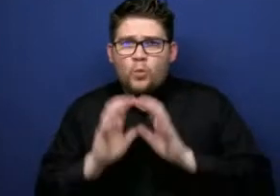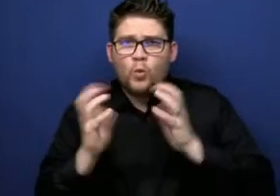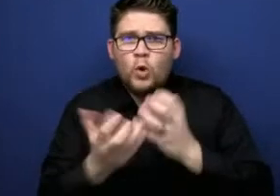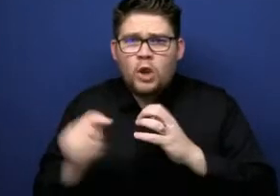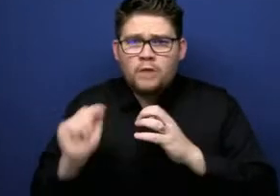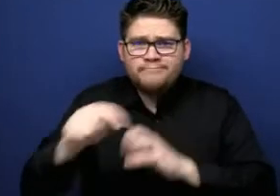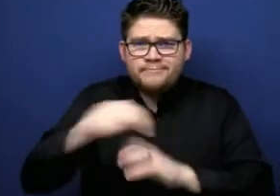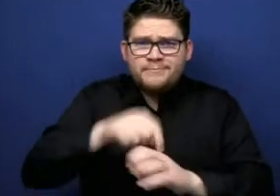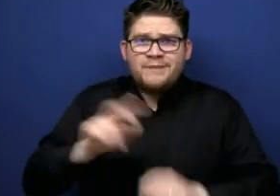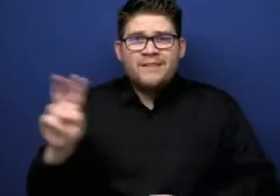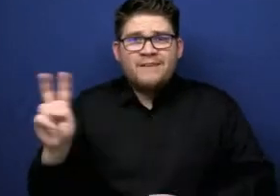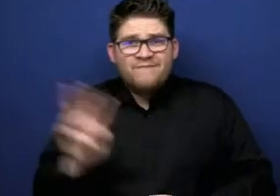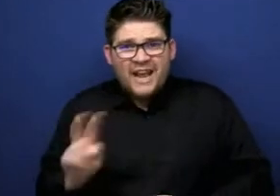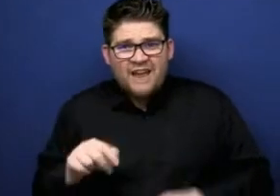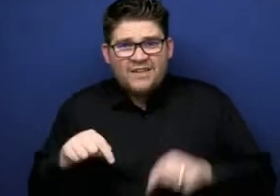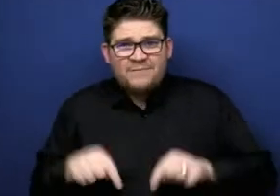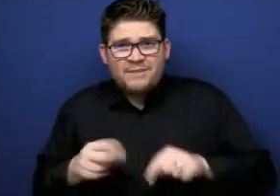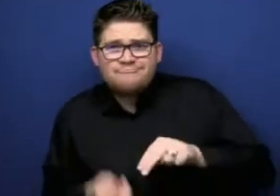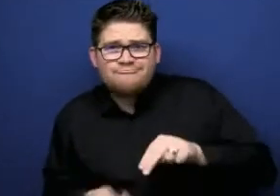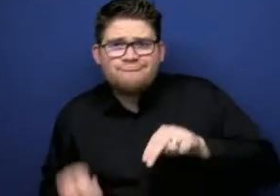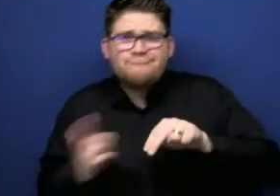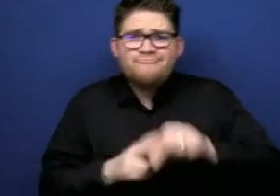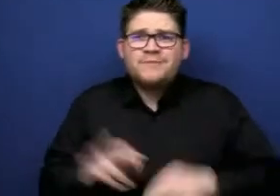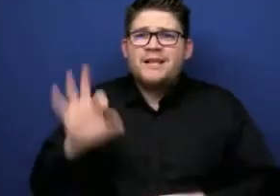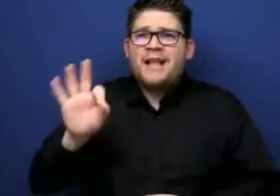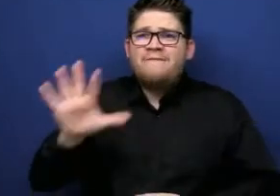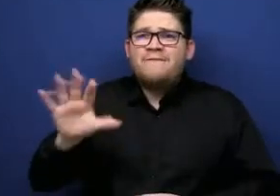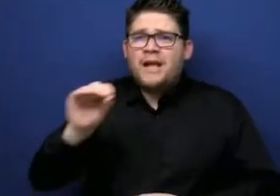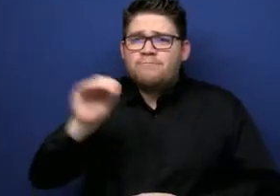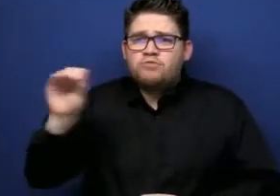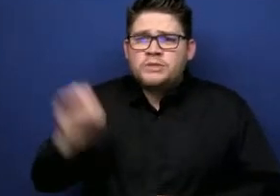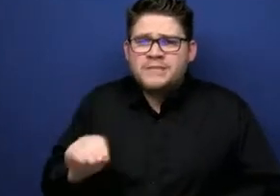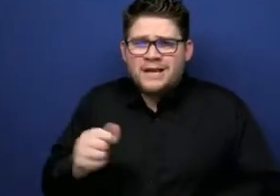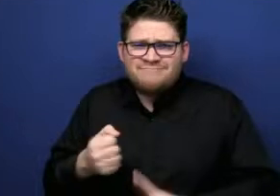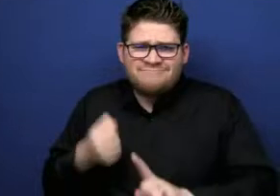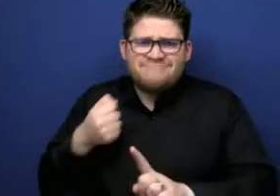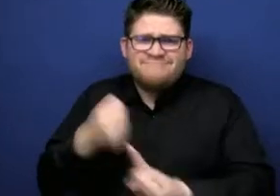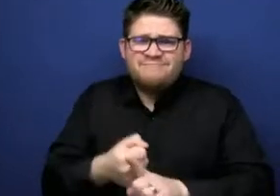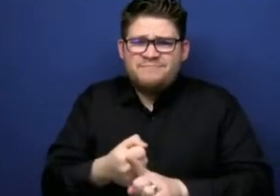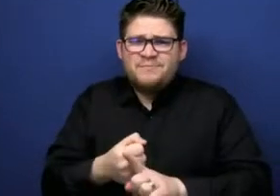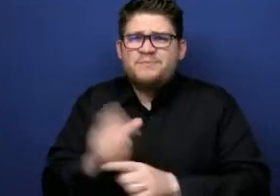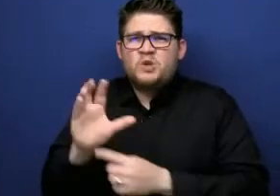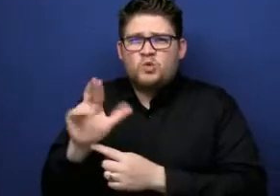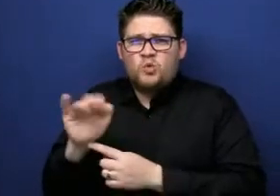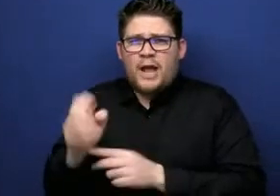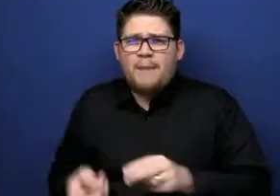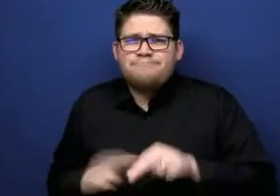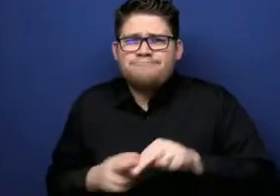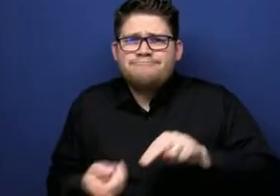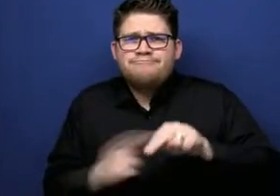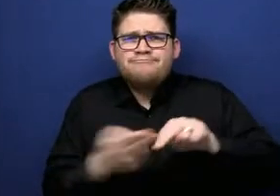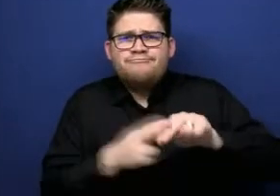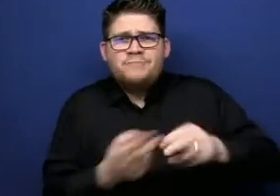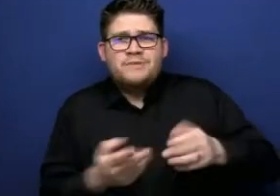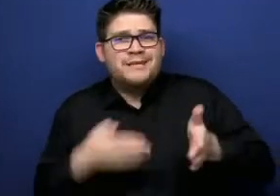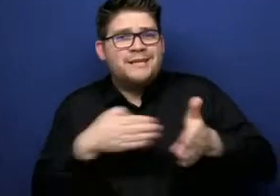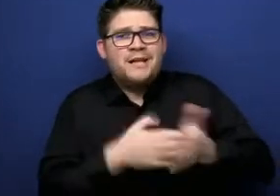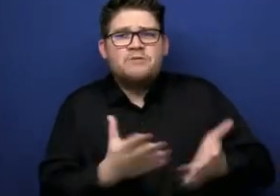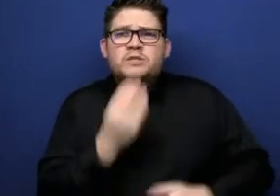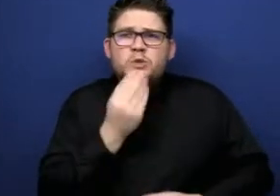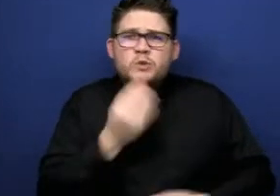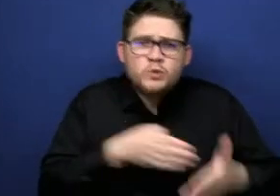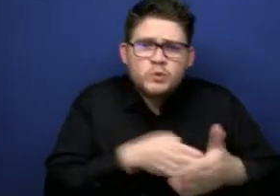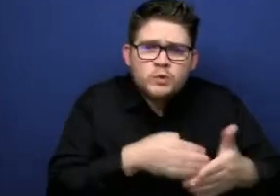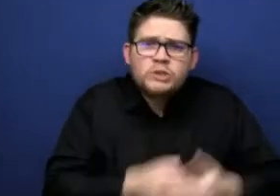in 2020. There continue to be incidents in our own community of anti-Semitism and other forms of racism, including